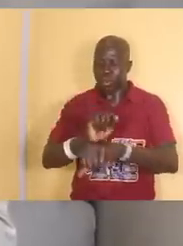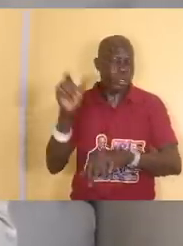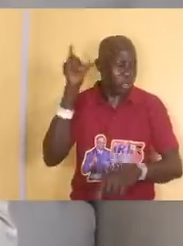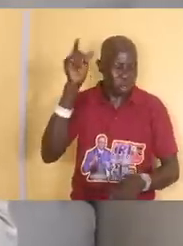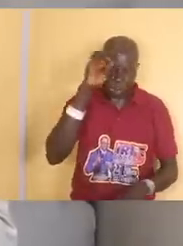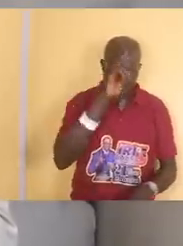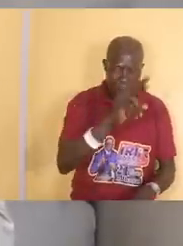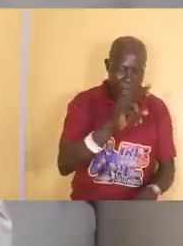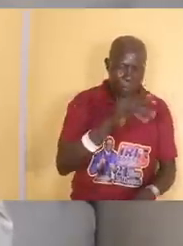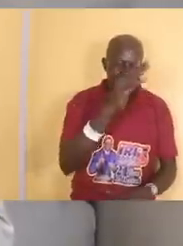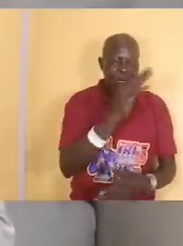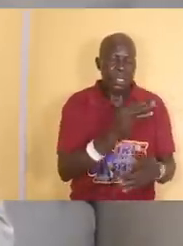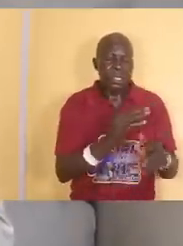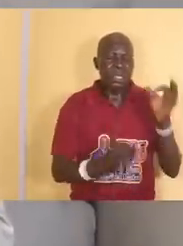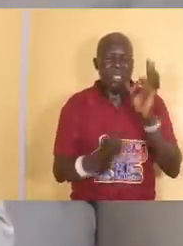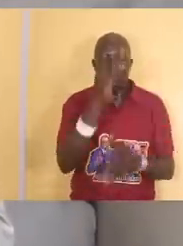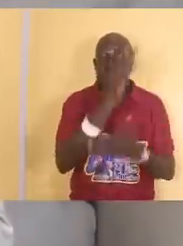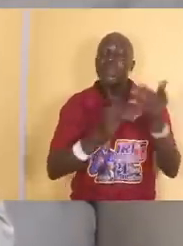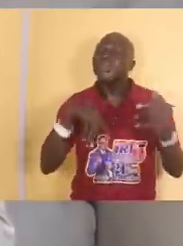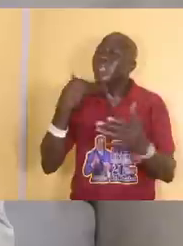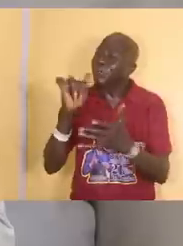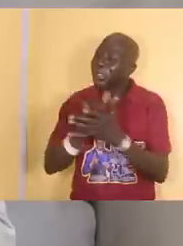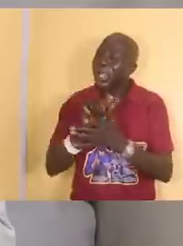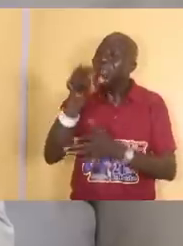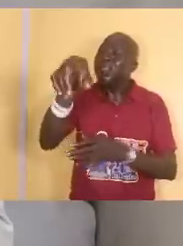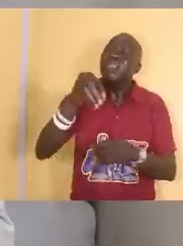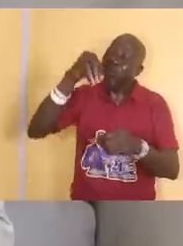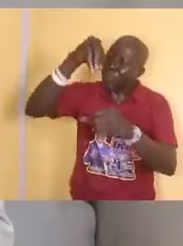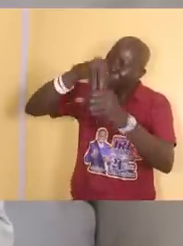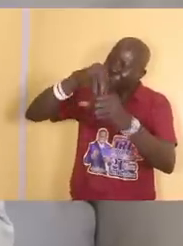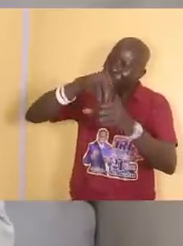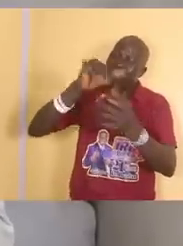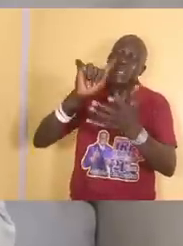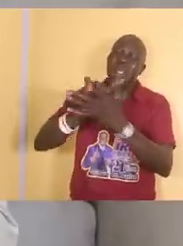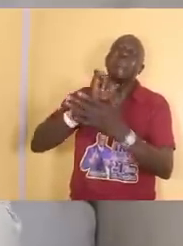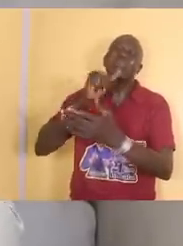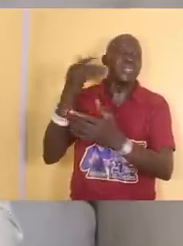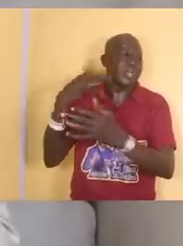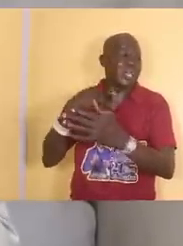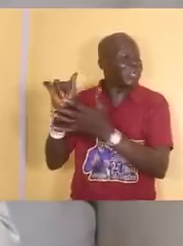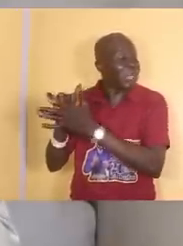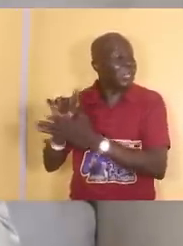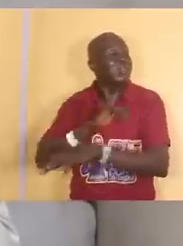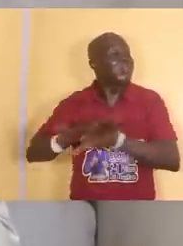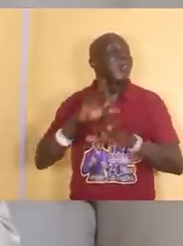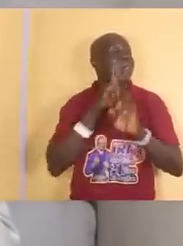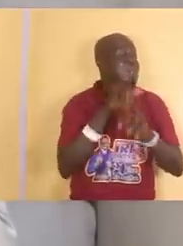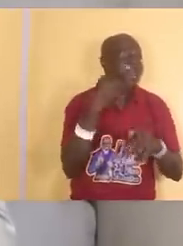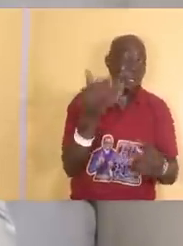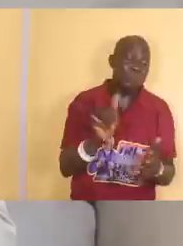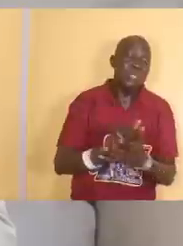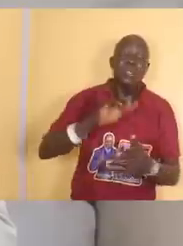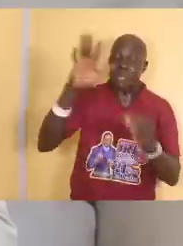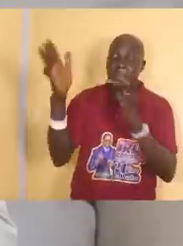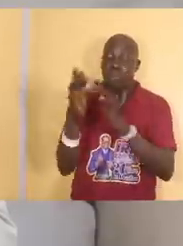You retrench. Listen, did somebody tell you that? You saw sick. There's nothing like that. Go answer